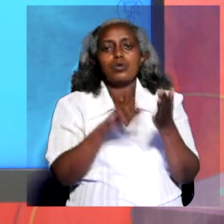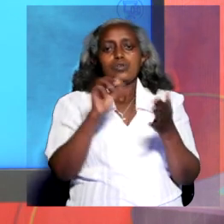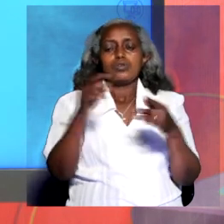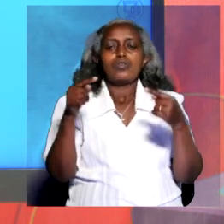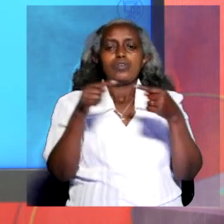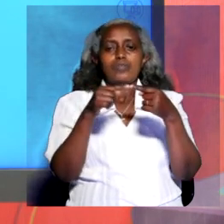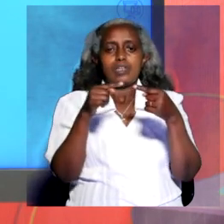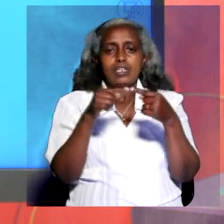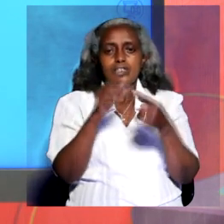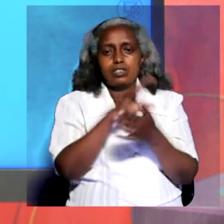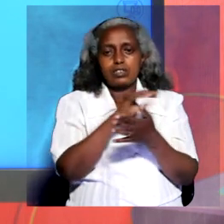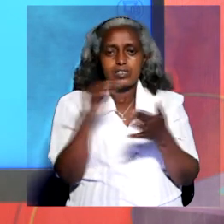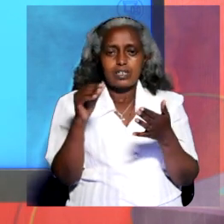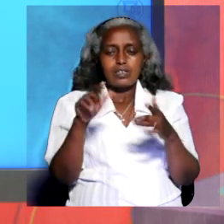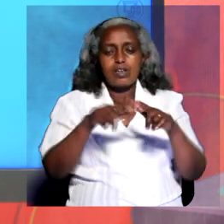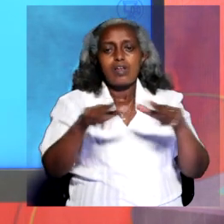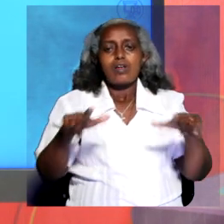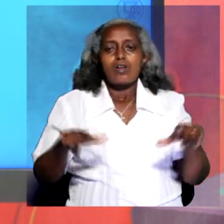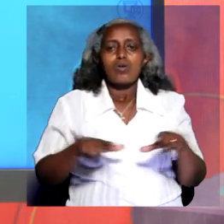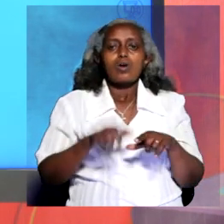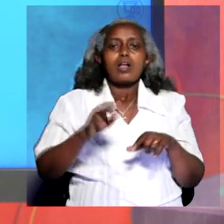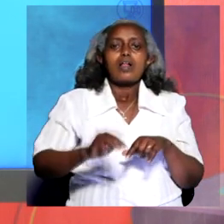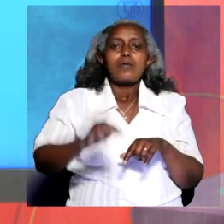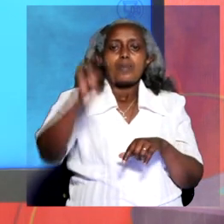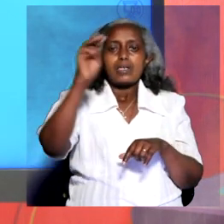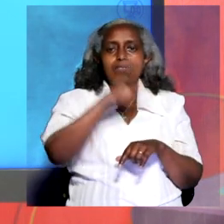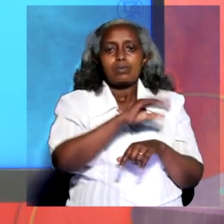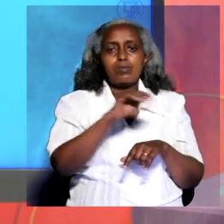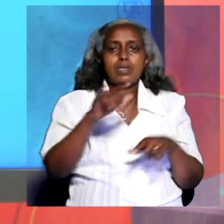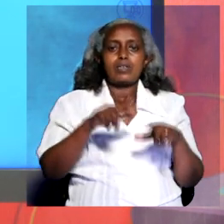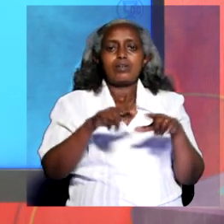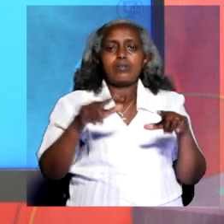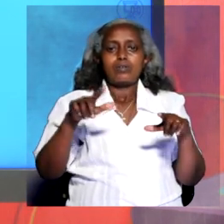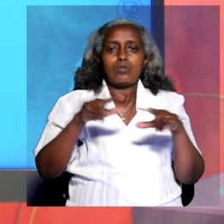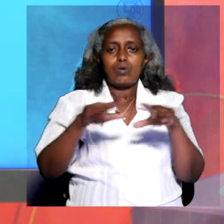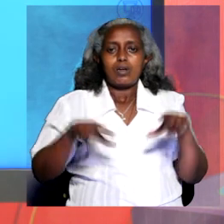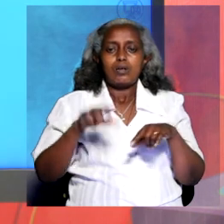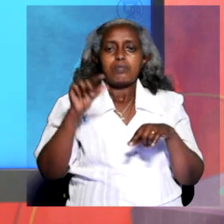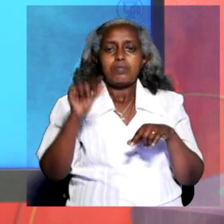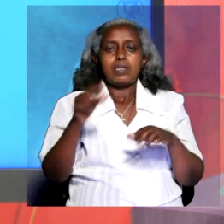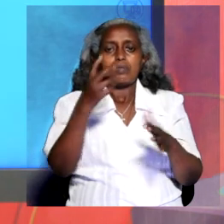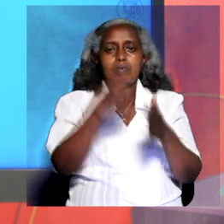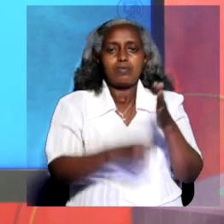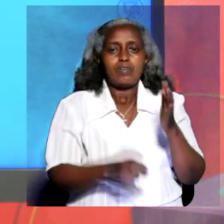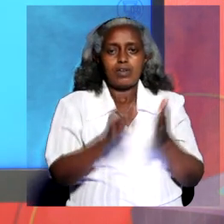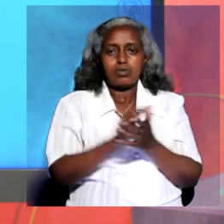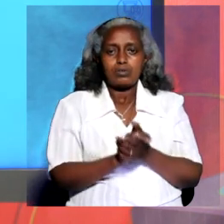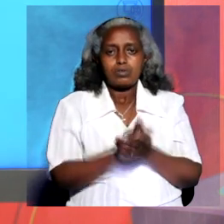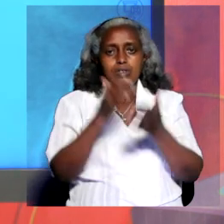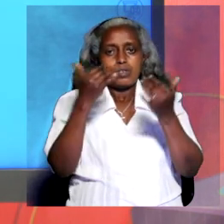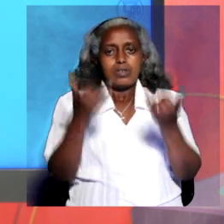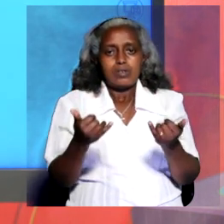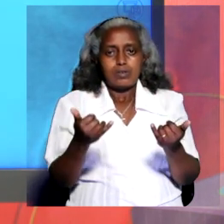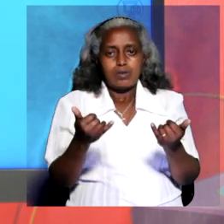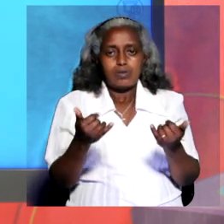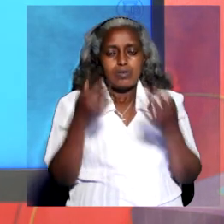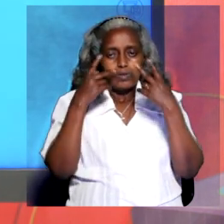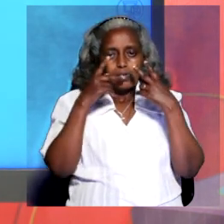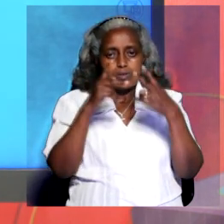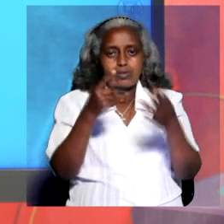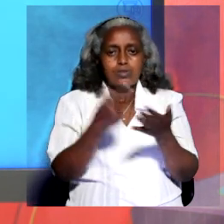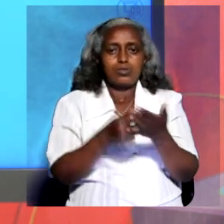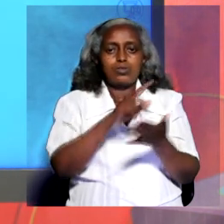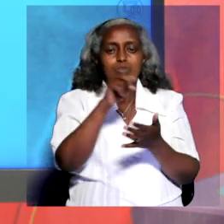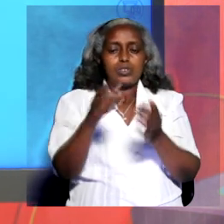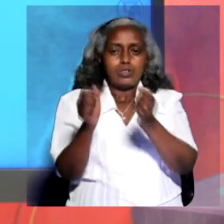inflection and local maximum and minimum values. Now, let's do this